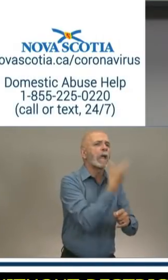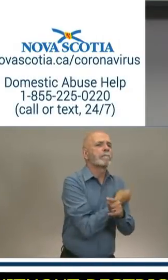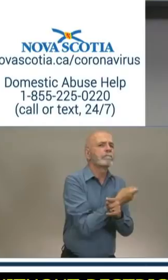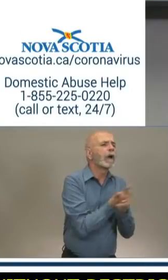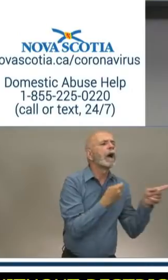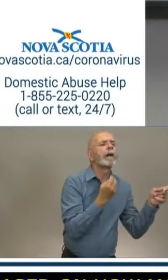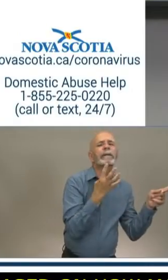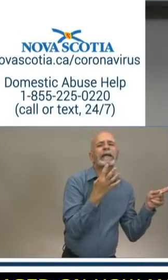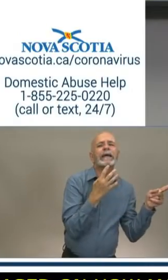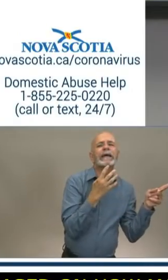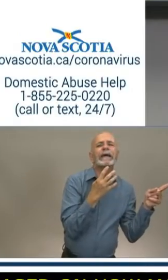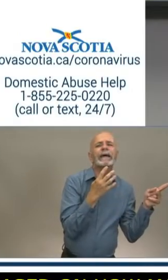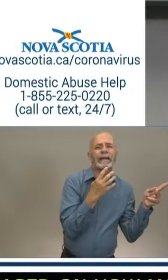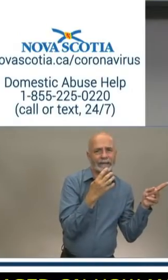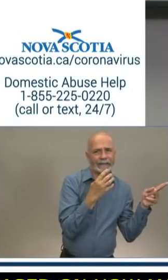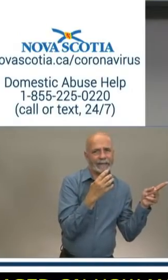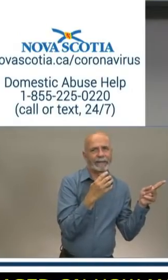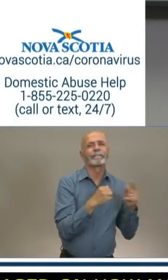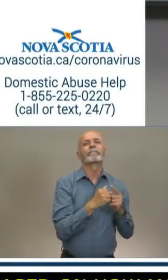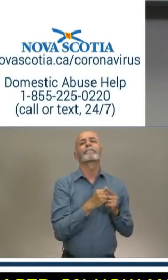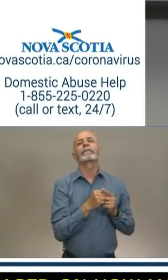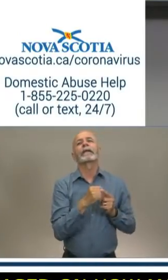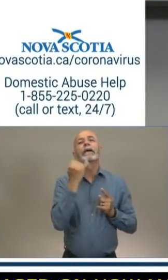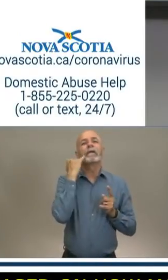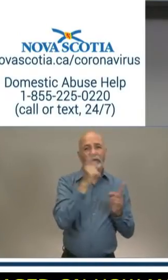your quarantine on June the 30th.